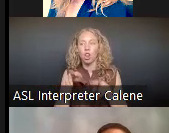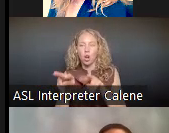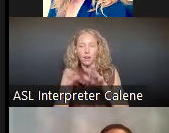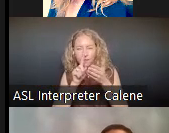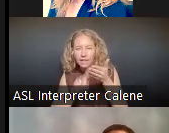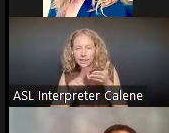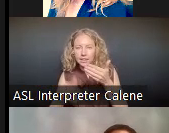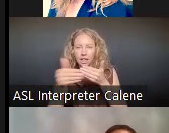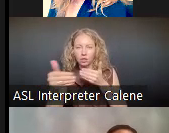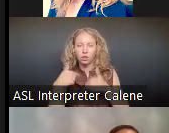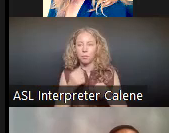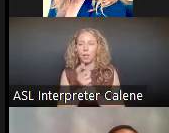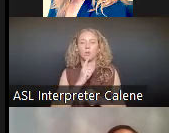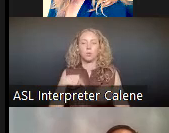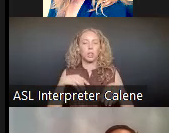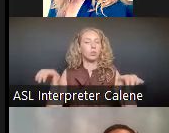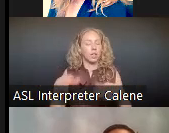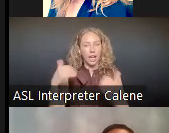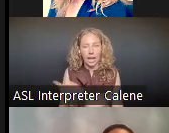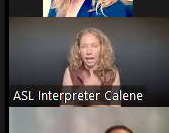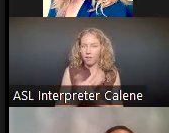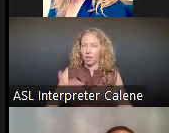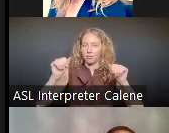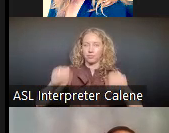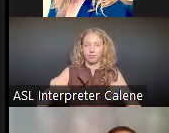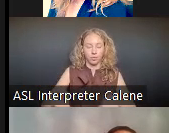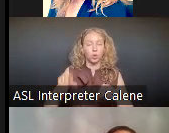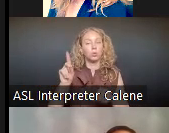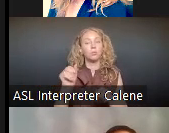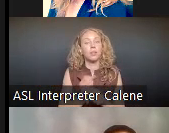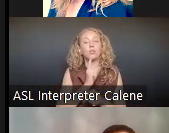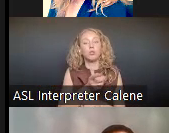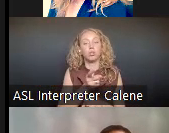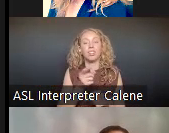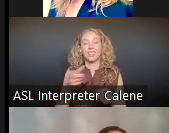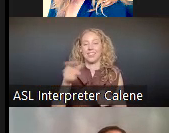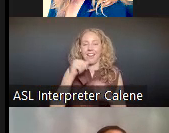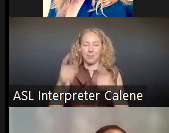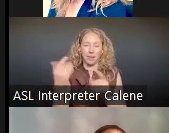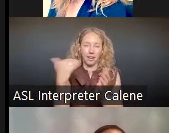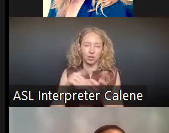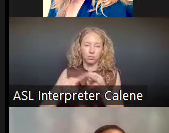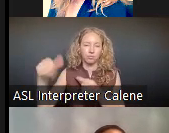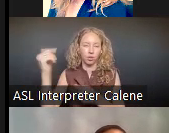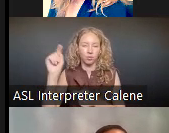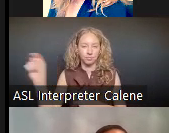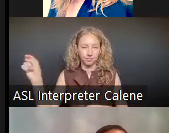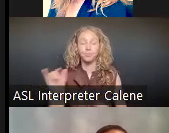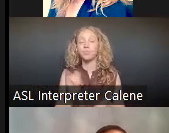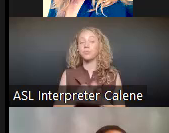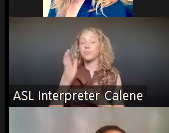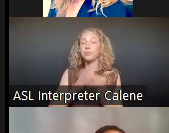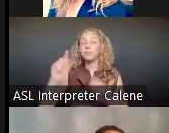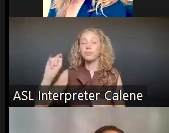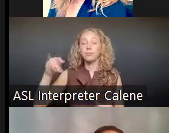making sure that we're doing everything that we're supposed to do so this doesn't happen again. So those are some tips on how you can begin